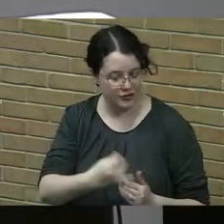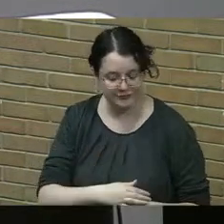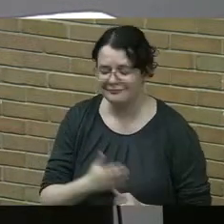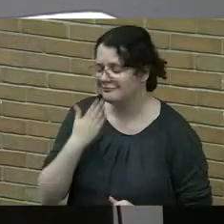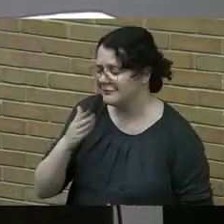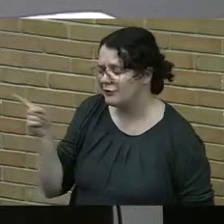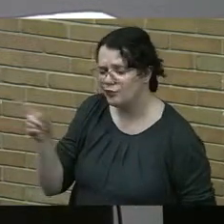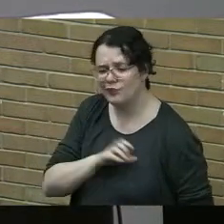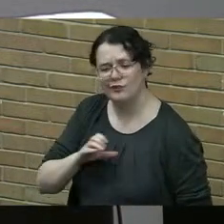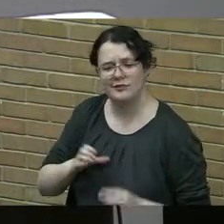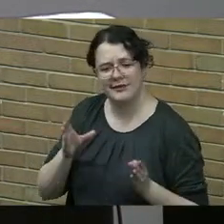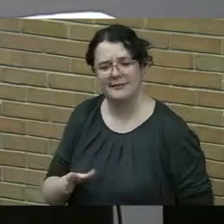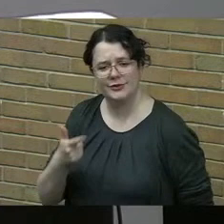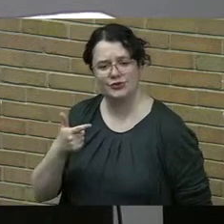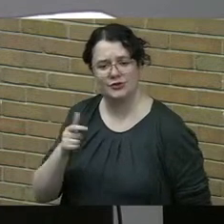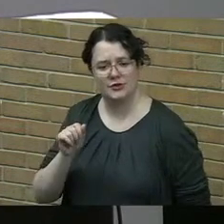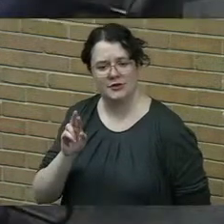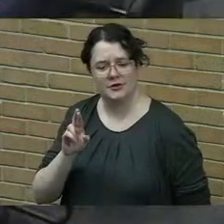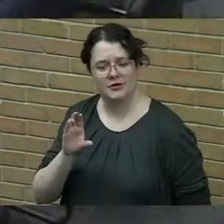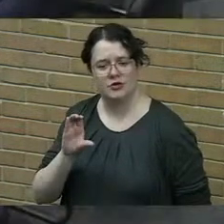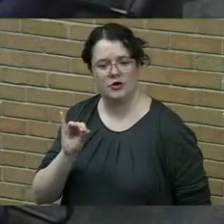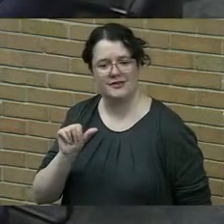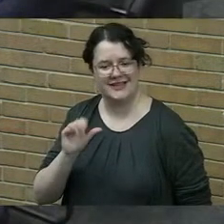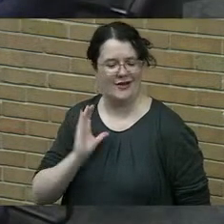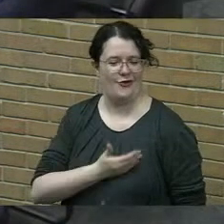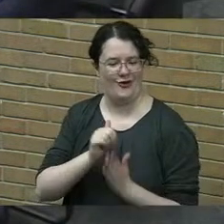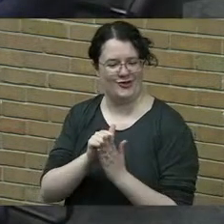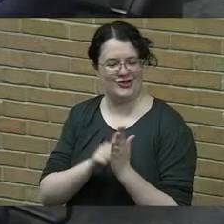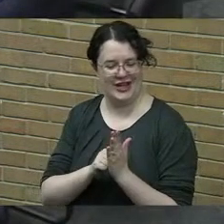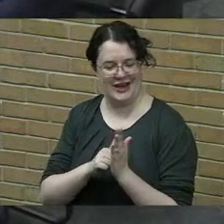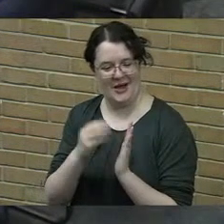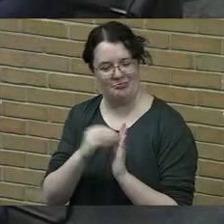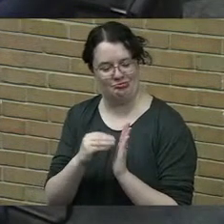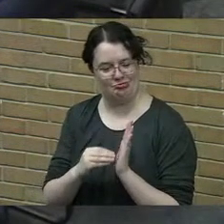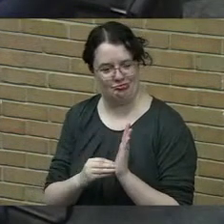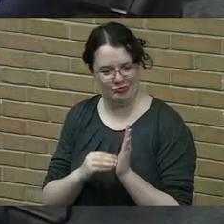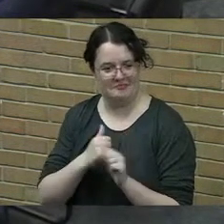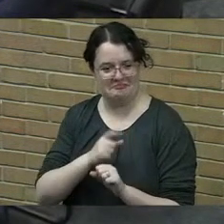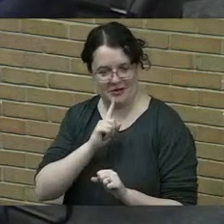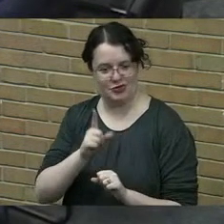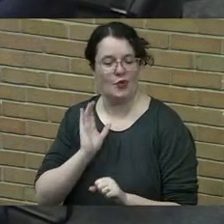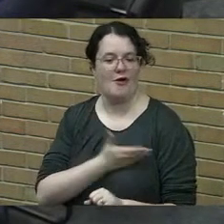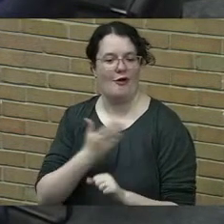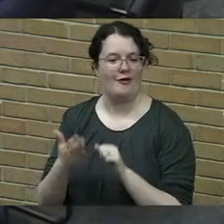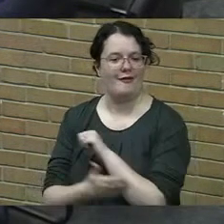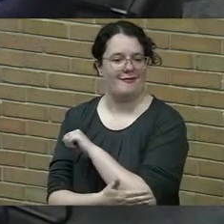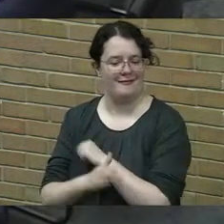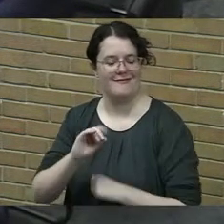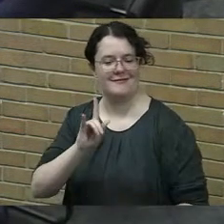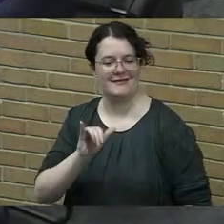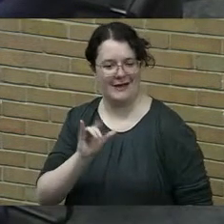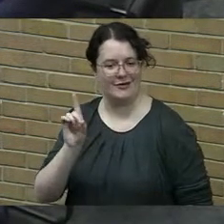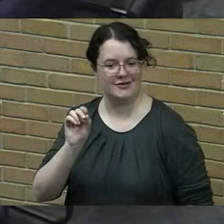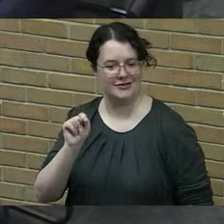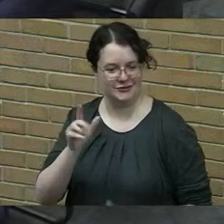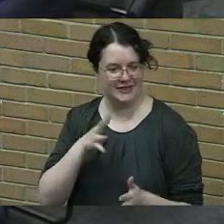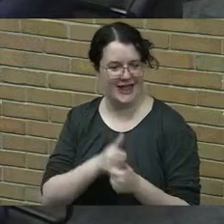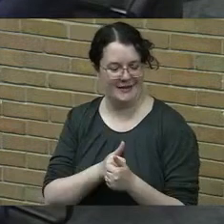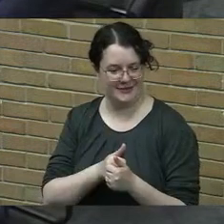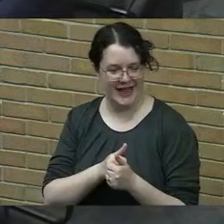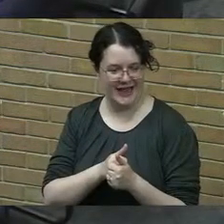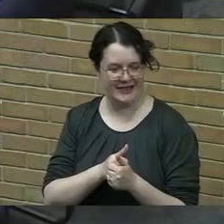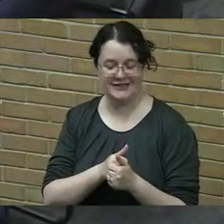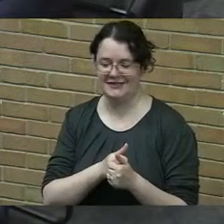Garcia for tidying up our agenda so we get our county DOT updates in one fell swoop and our state